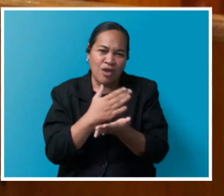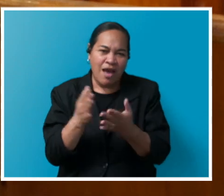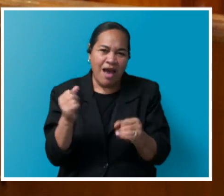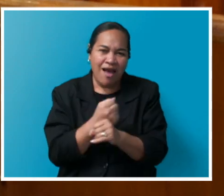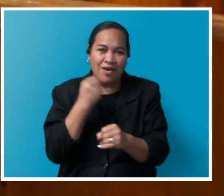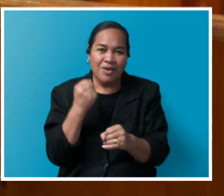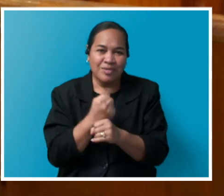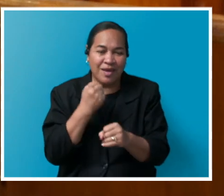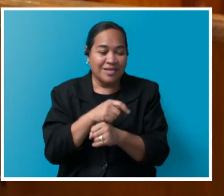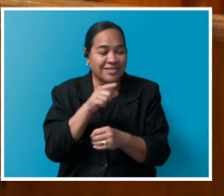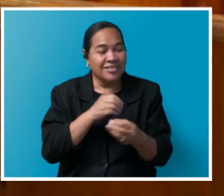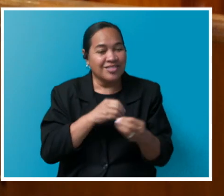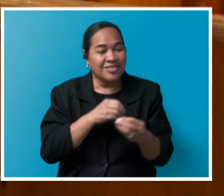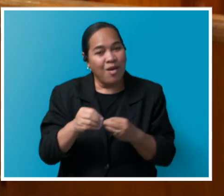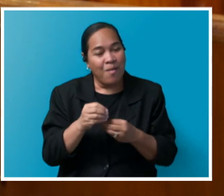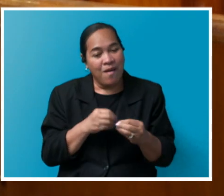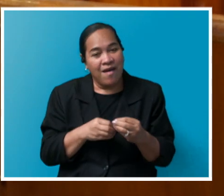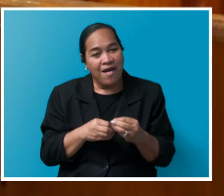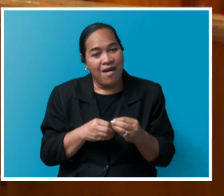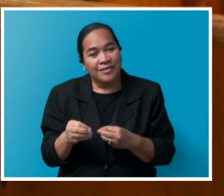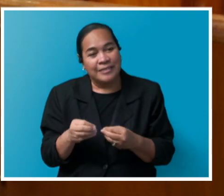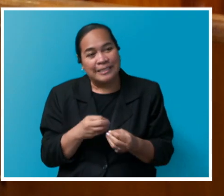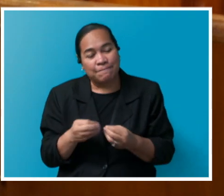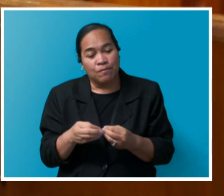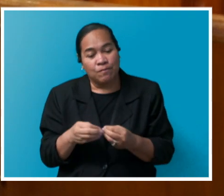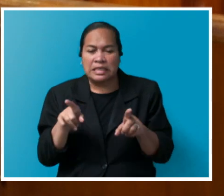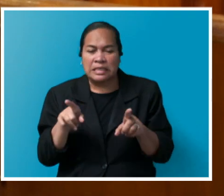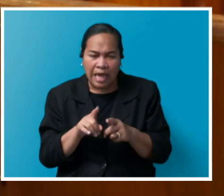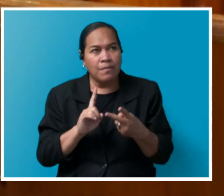And even during the Second World War,